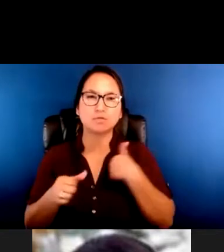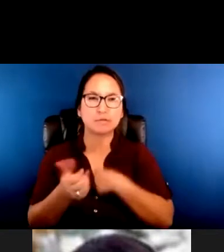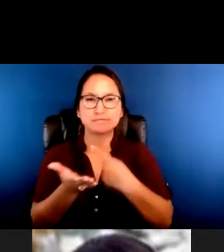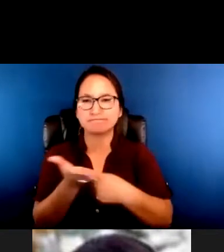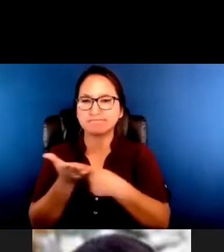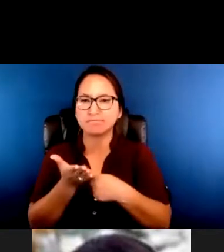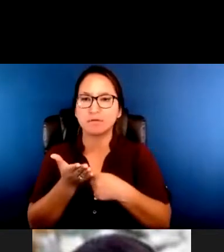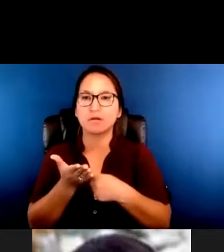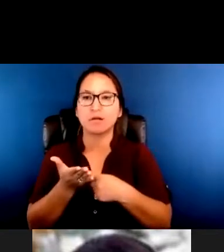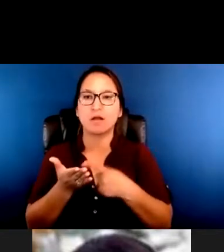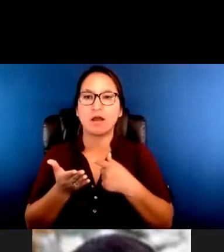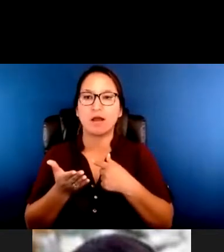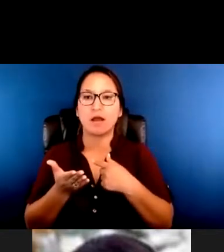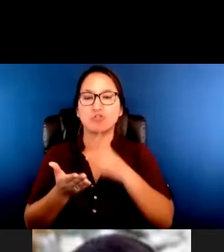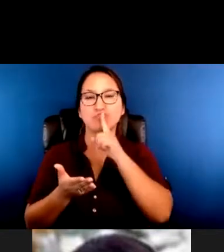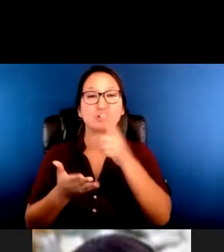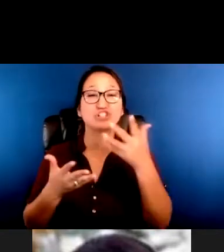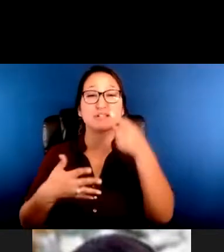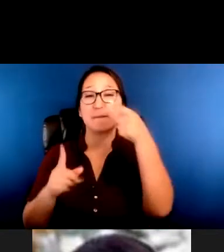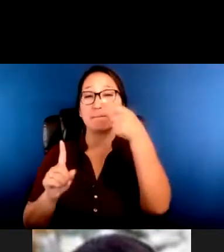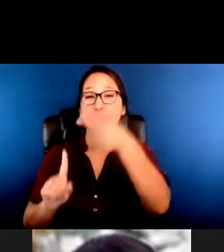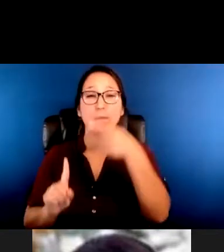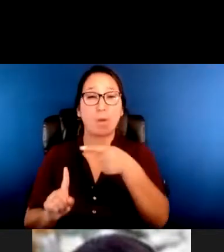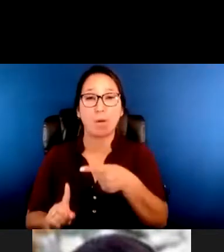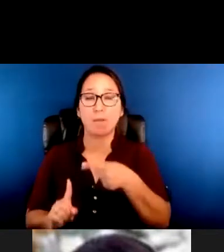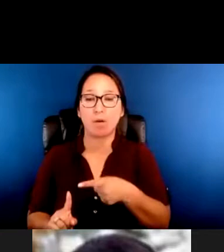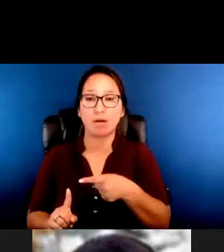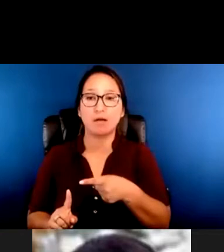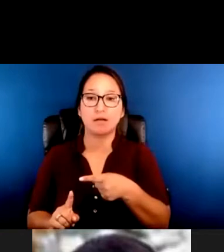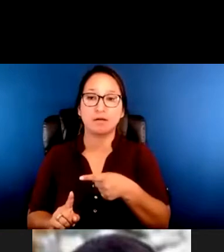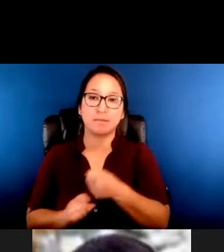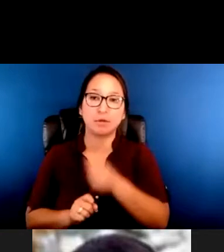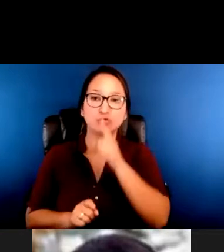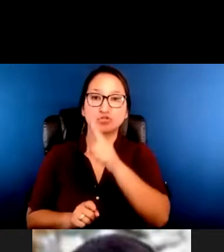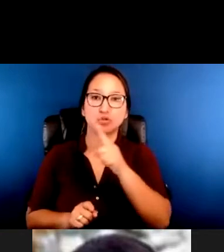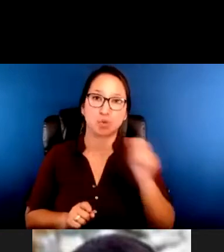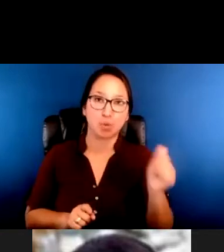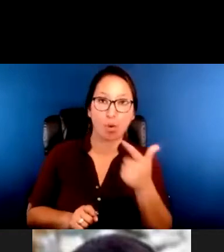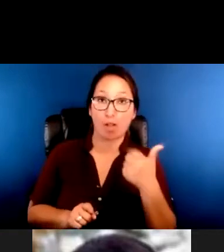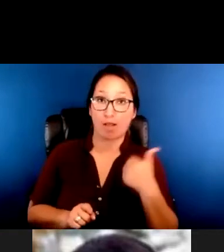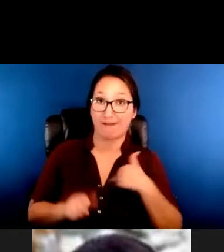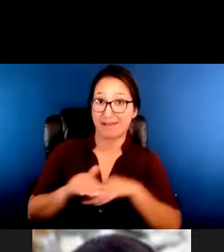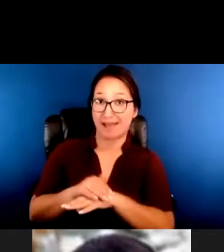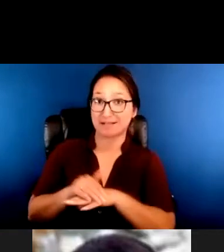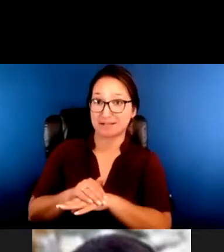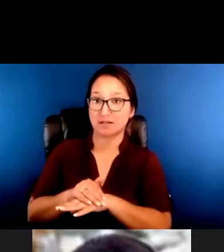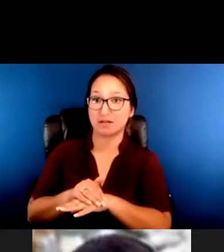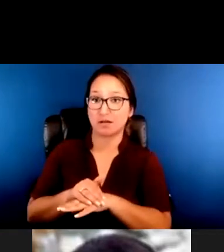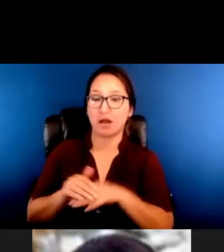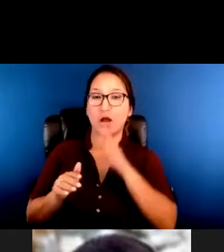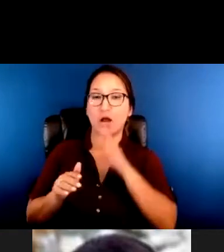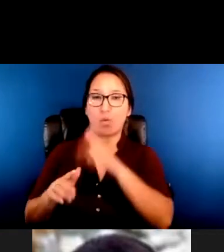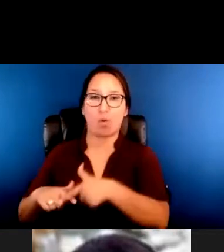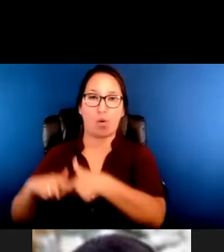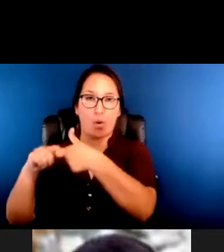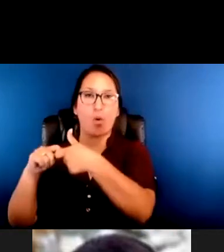planning to do this, but in an effort to make sure everybody has access, I want to hold on sharing screen until I figure out how to share